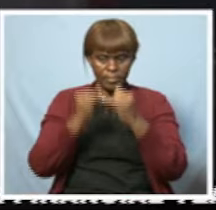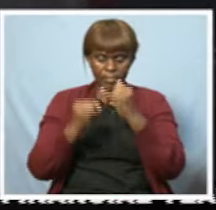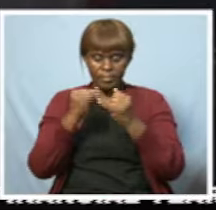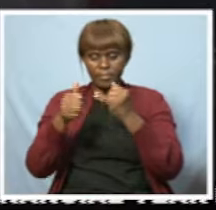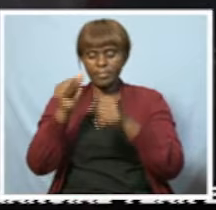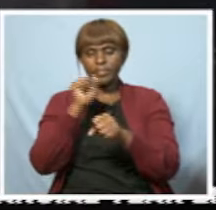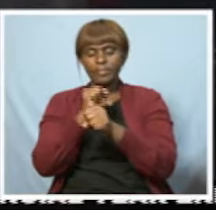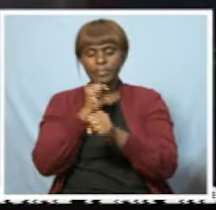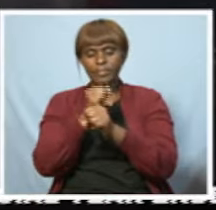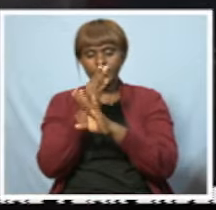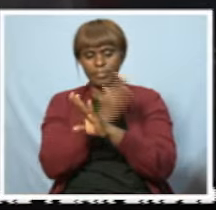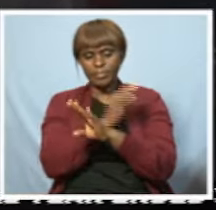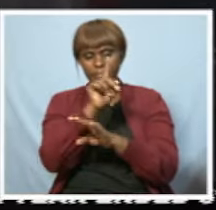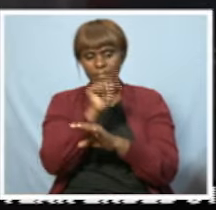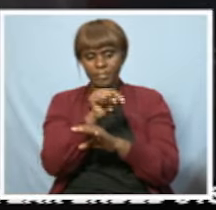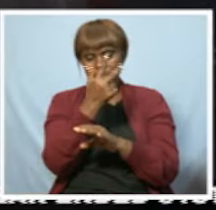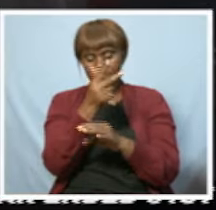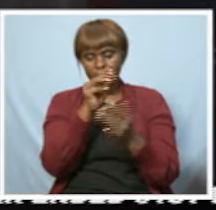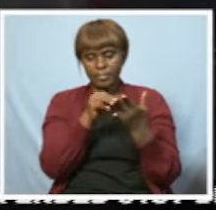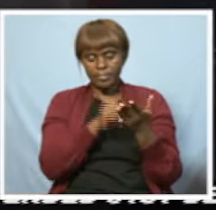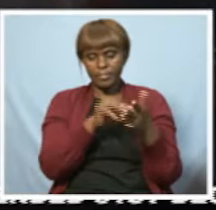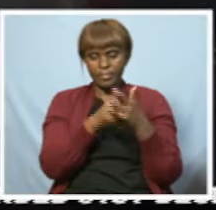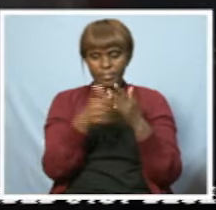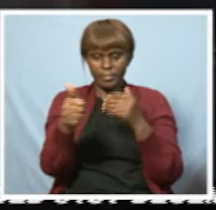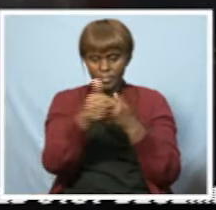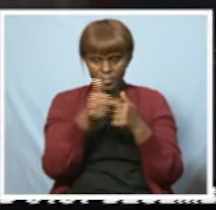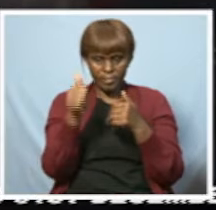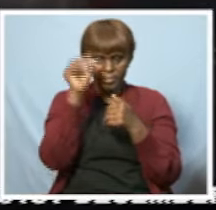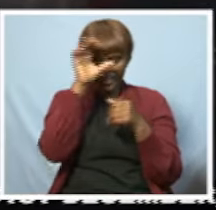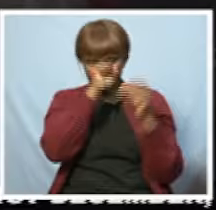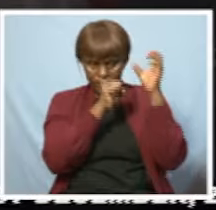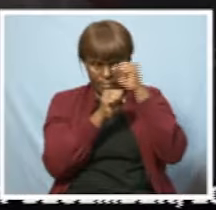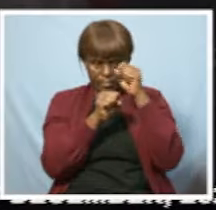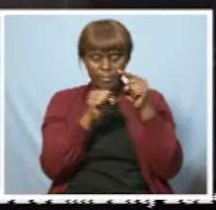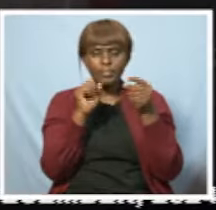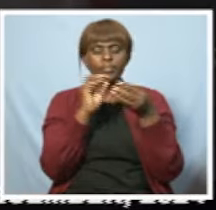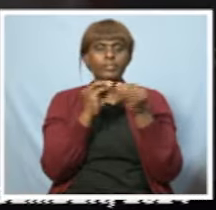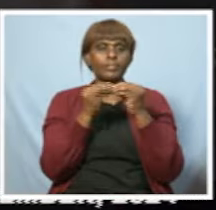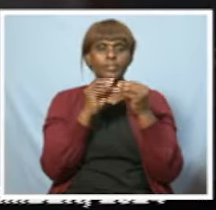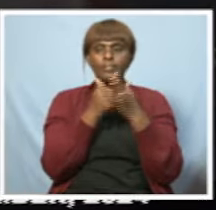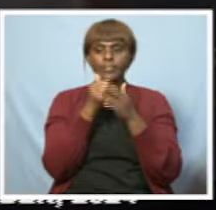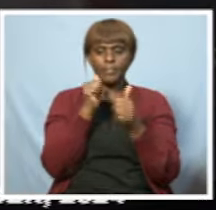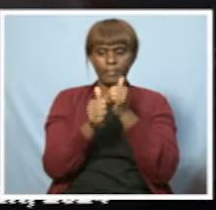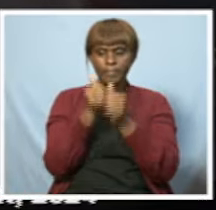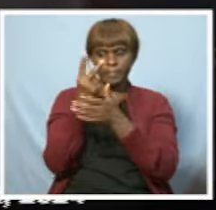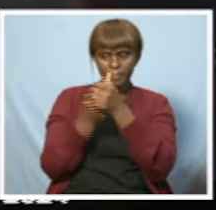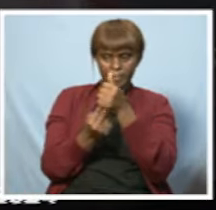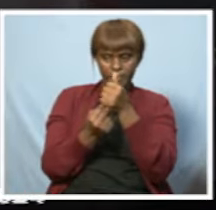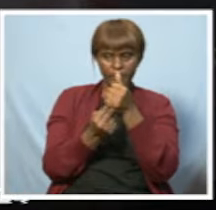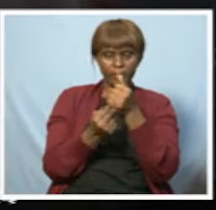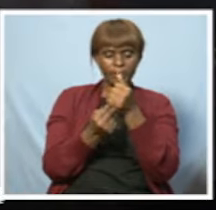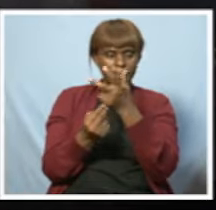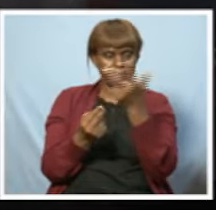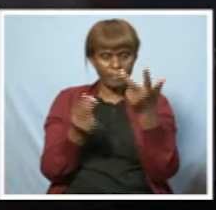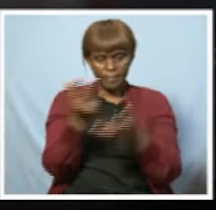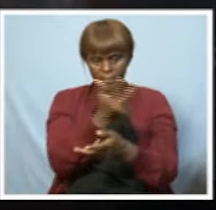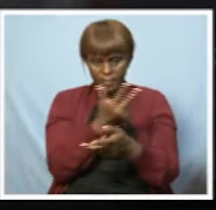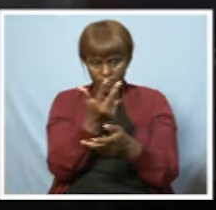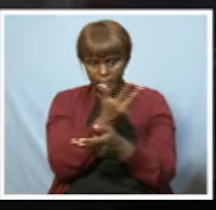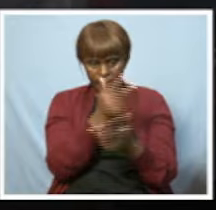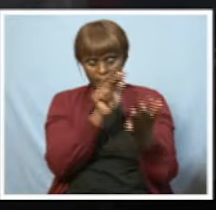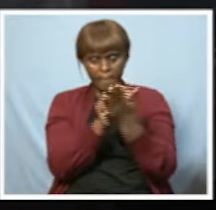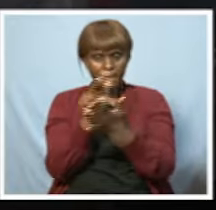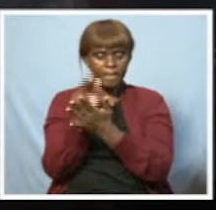job before of 1.3 million kwacha. How did you guess this number, which with three parties